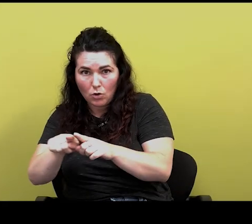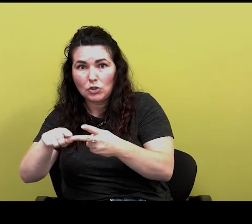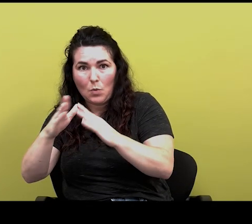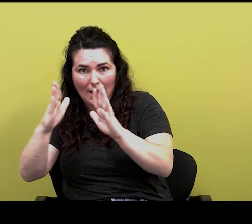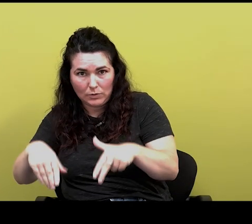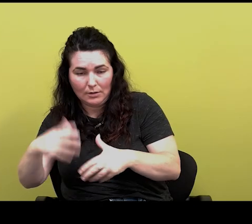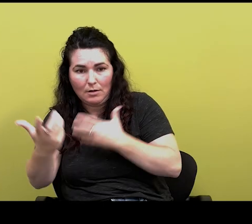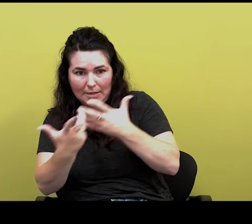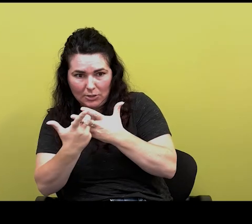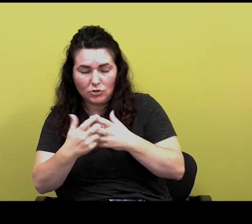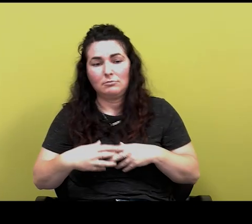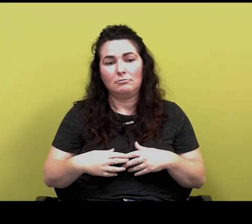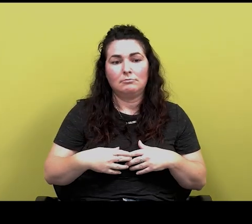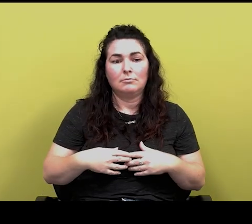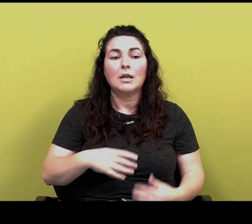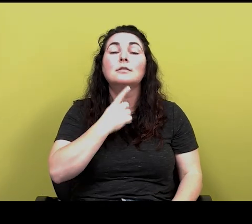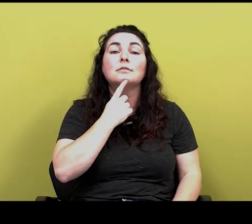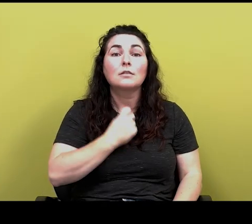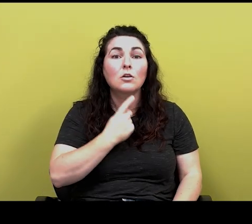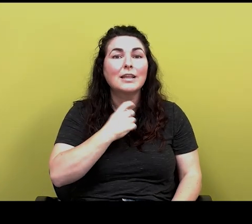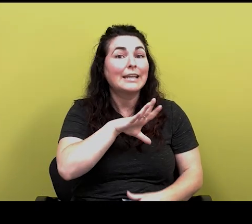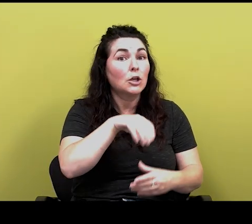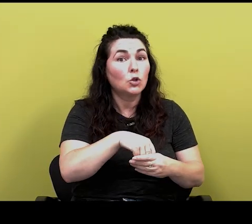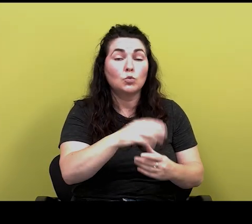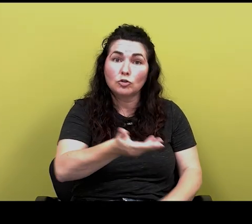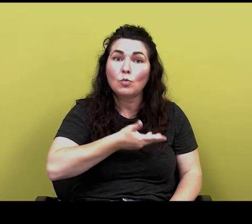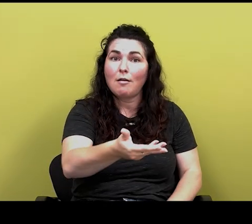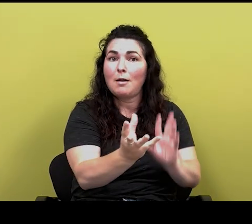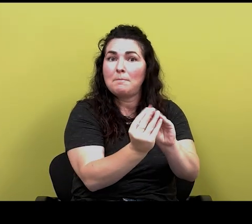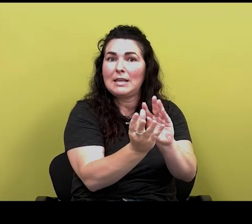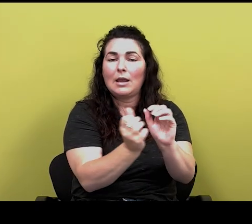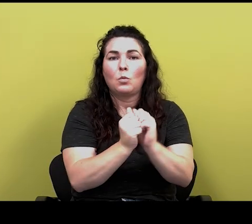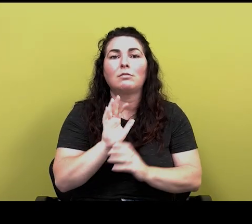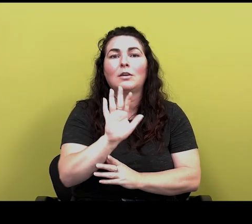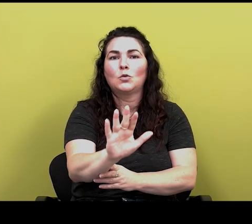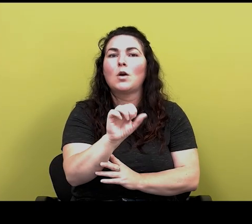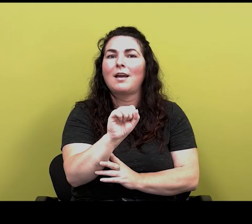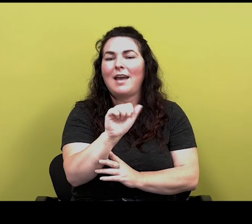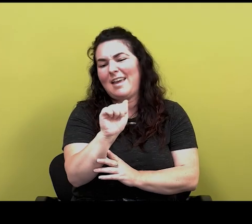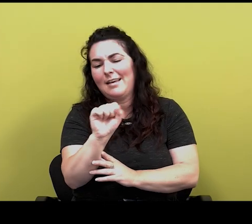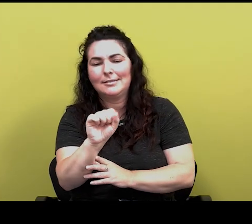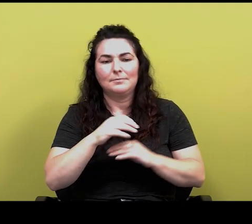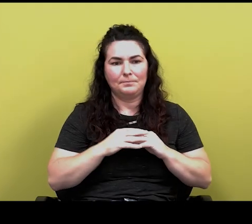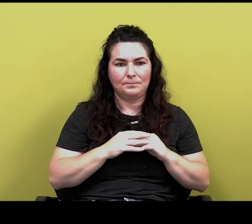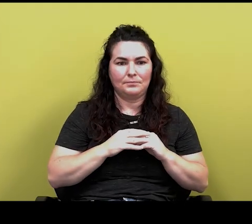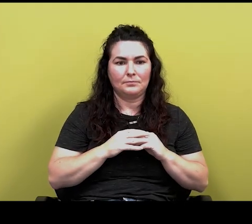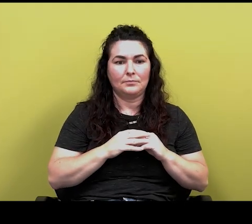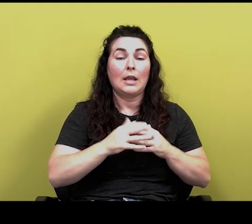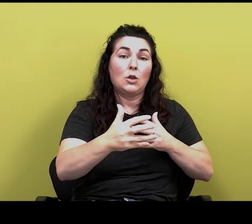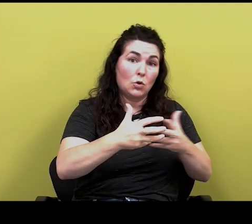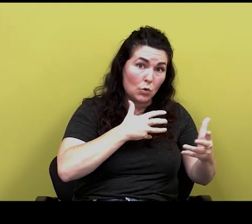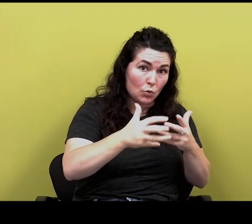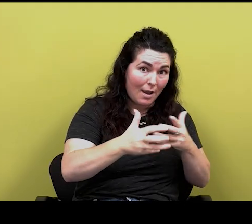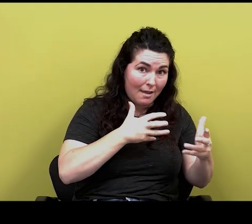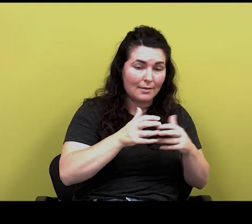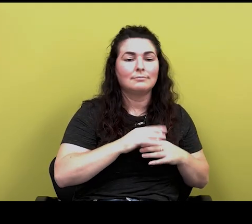accommodations. This type of registration would include a welcome meeting. The gray registration type would support students who are seeking